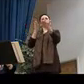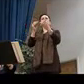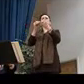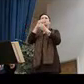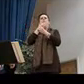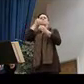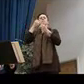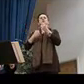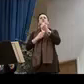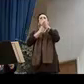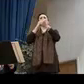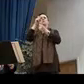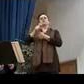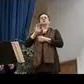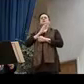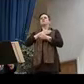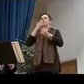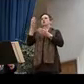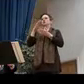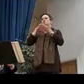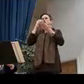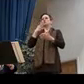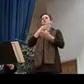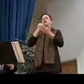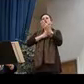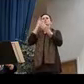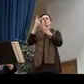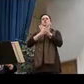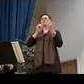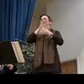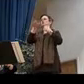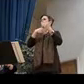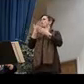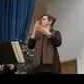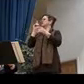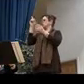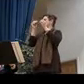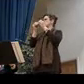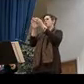programs. Would you all please give them one more round of applause?